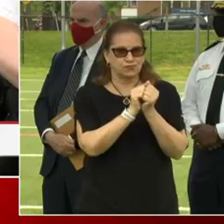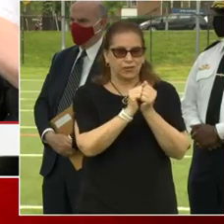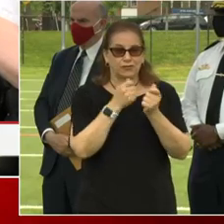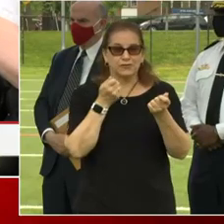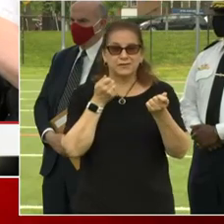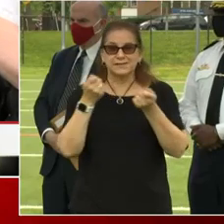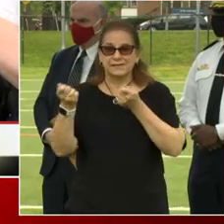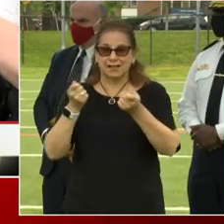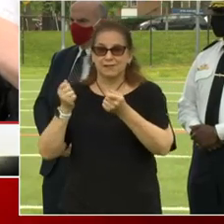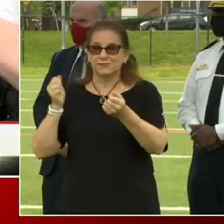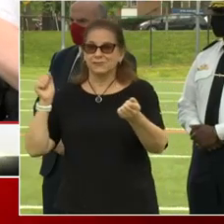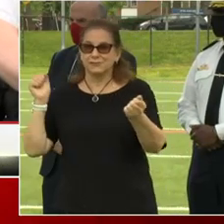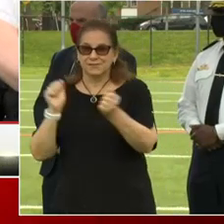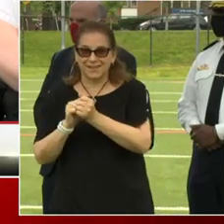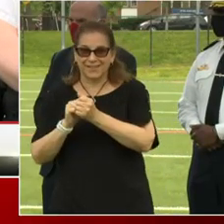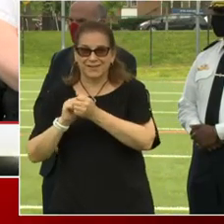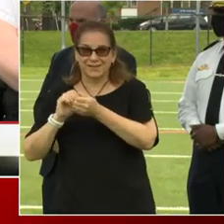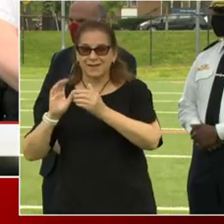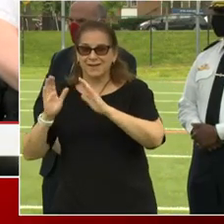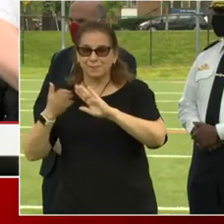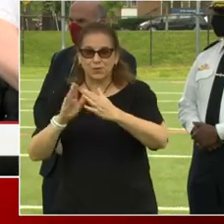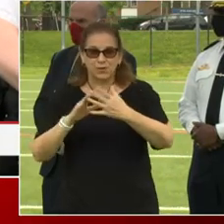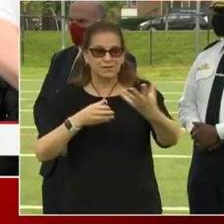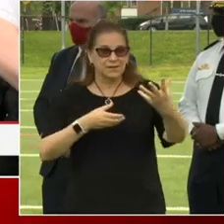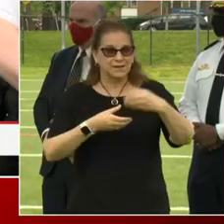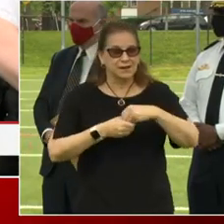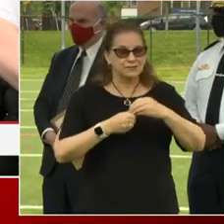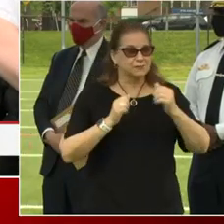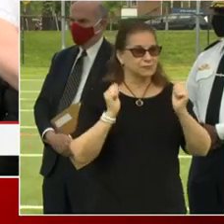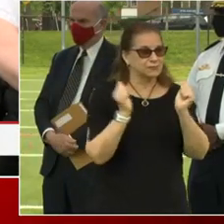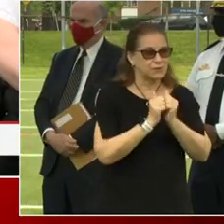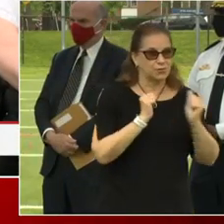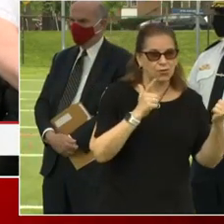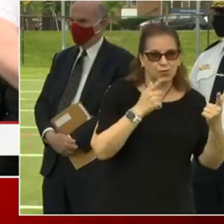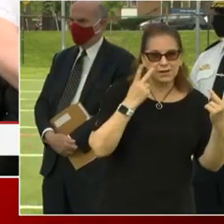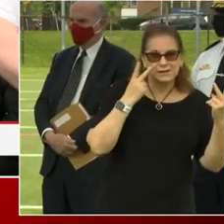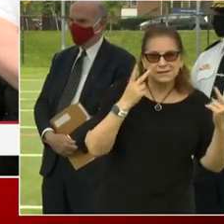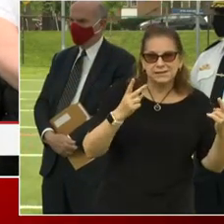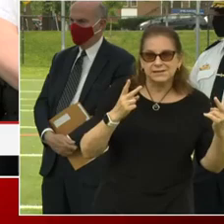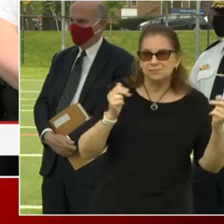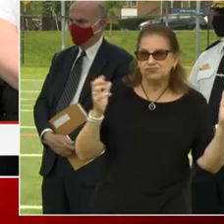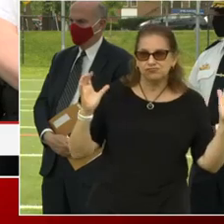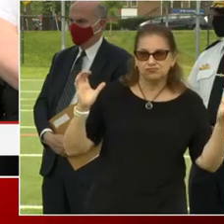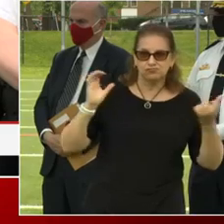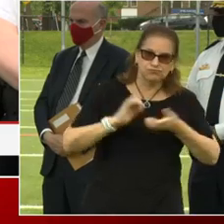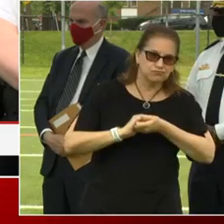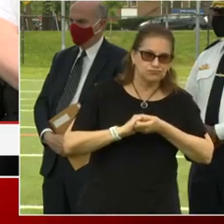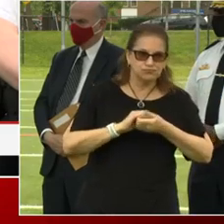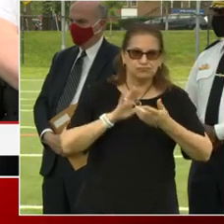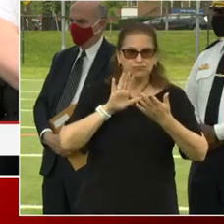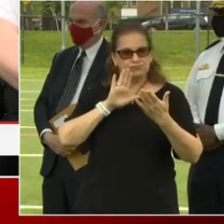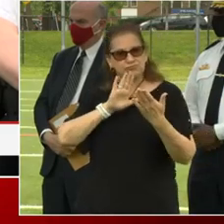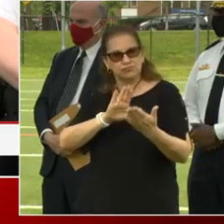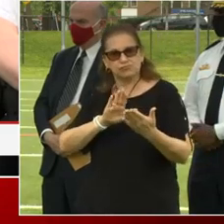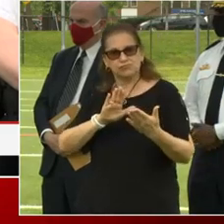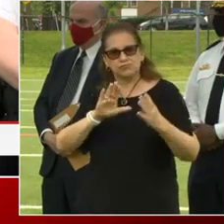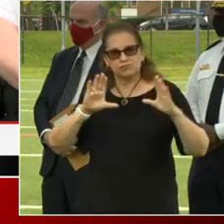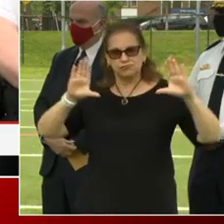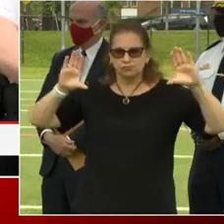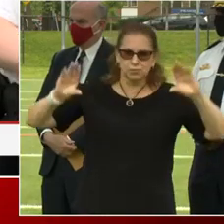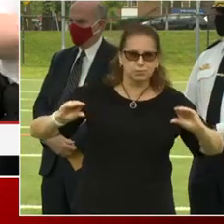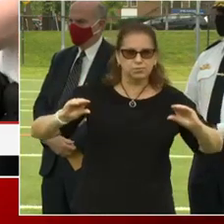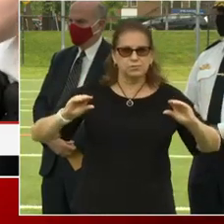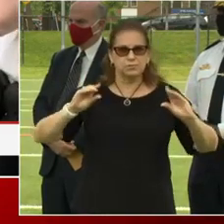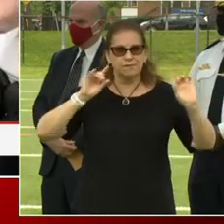with neighborhoods where we have seen too much violent crime. We